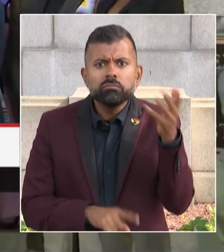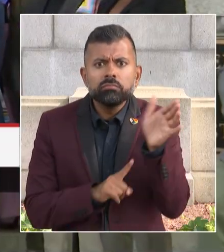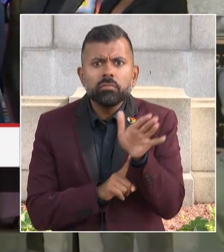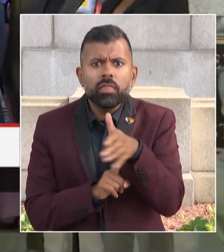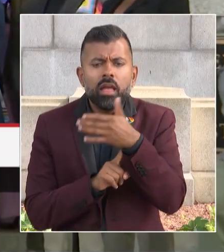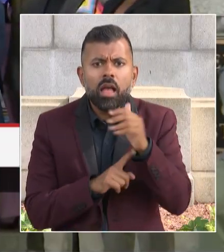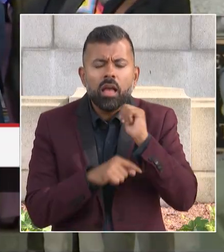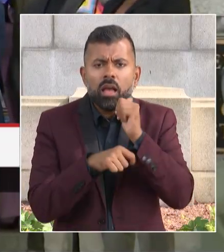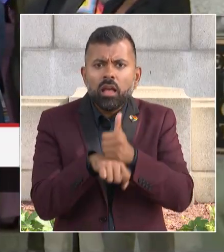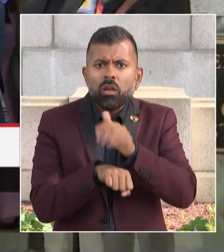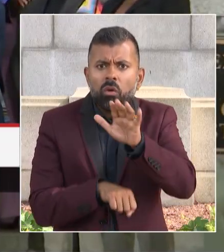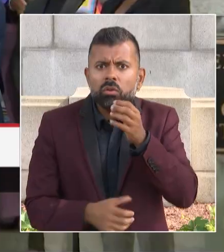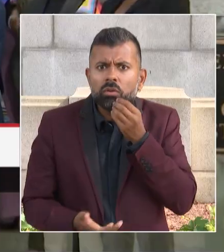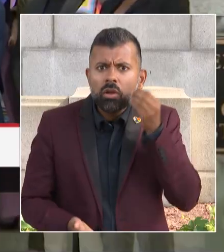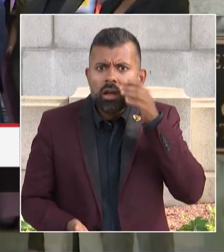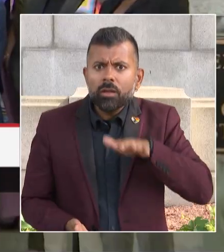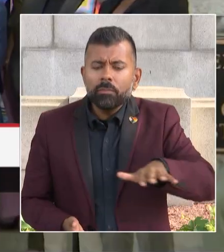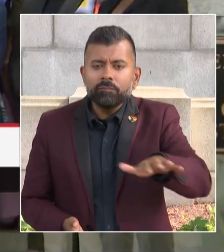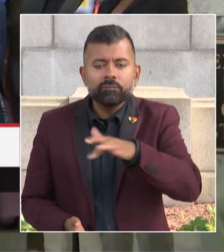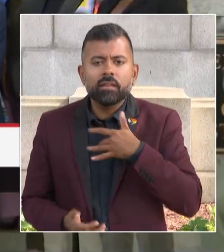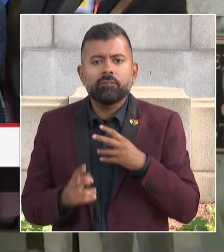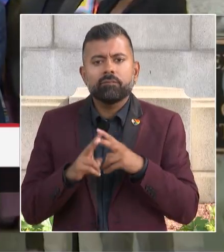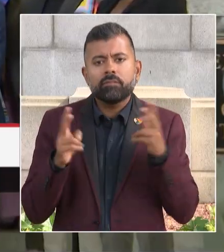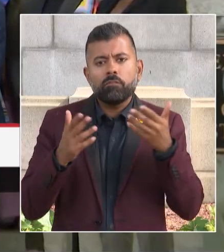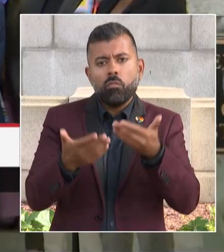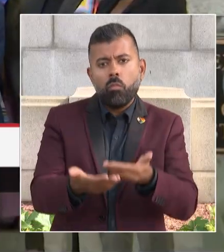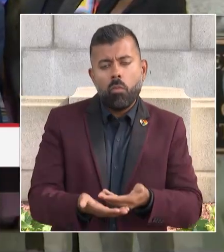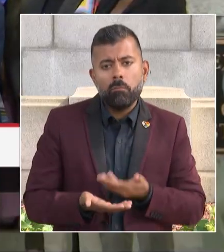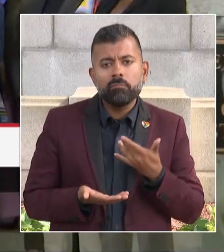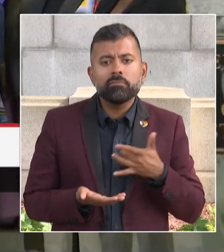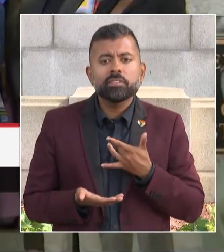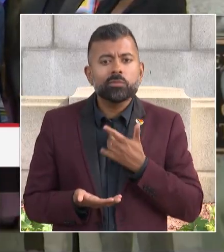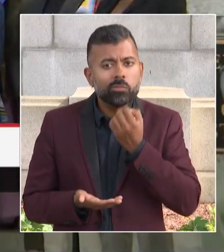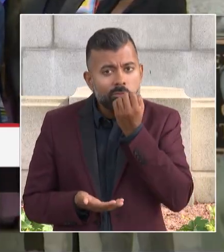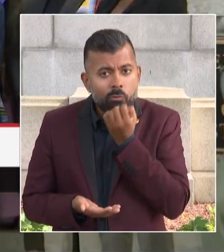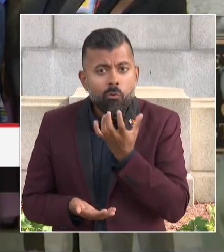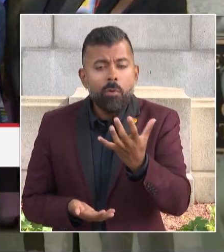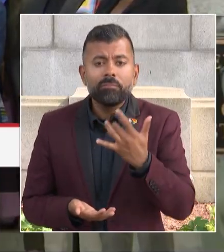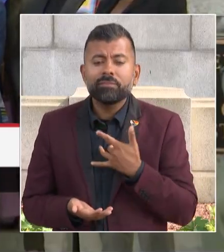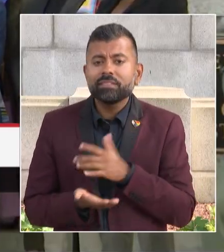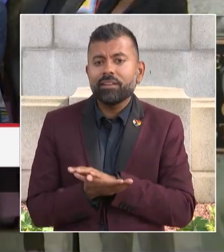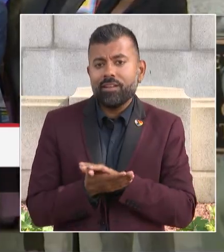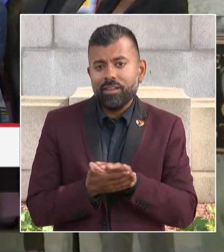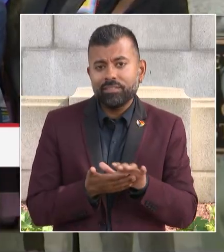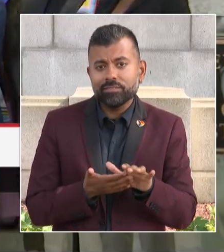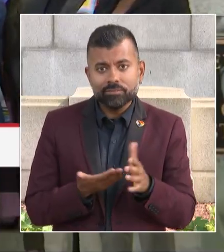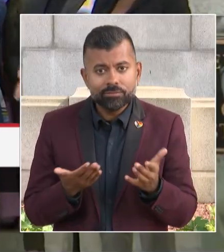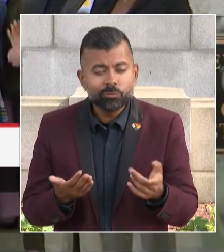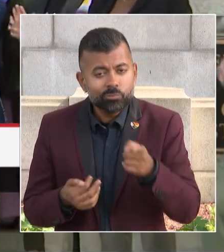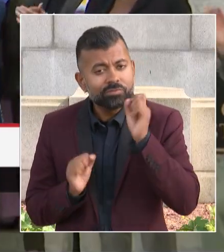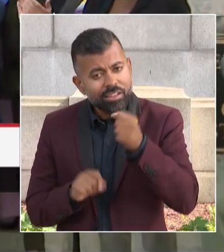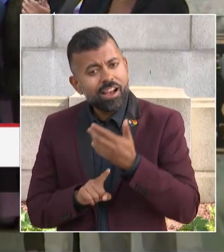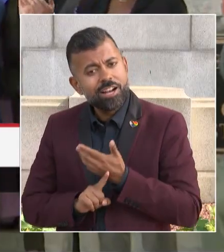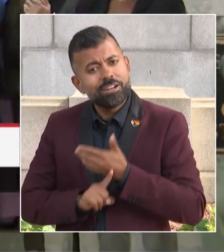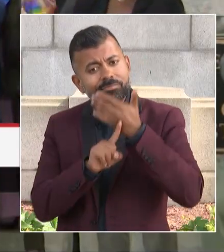just gesture it was to raise the flags. So you can raise the flag, too, at your house and show